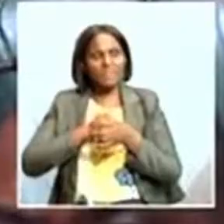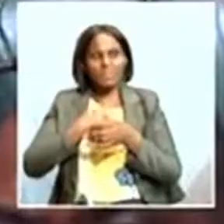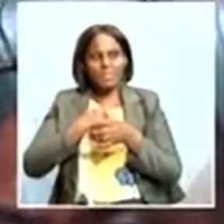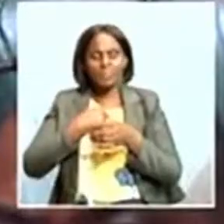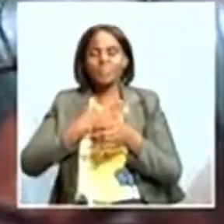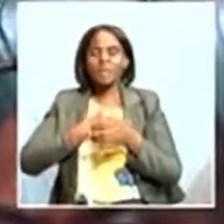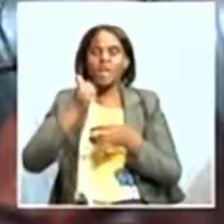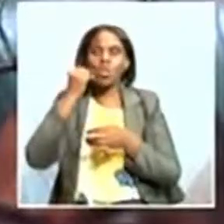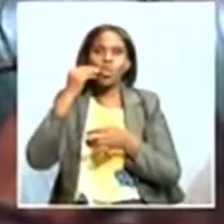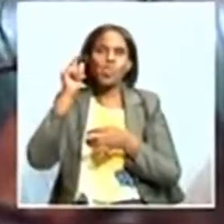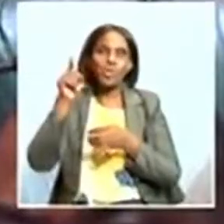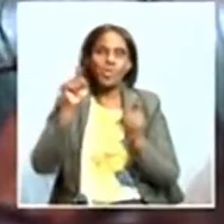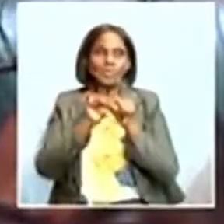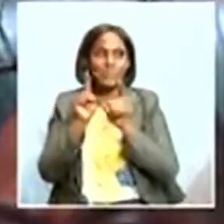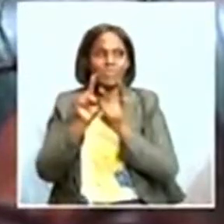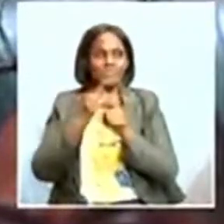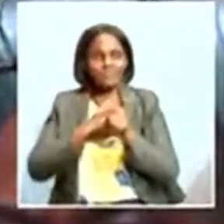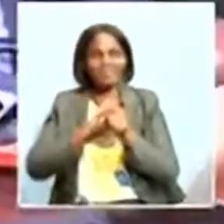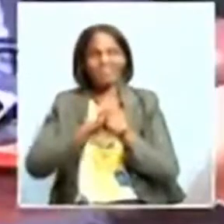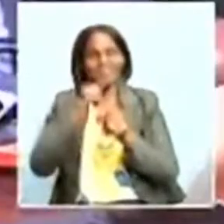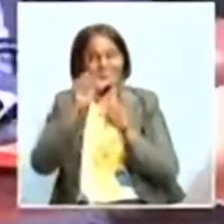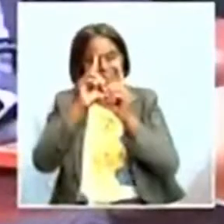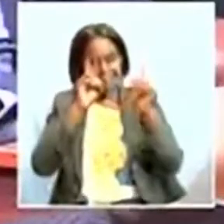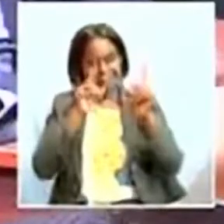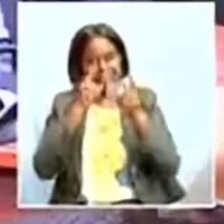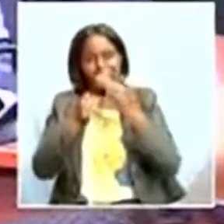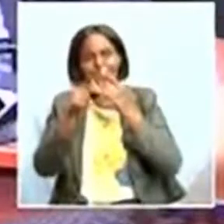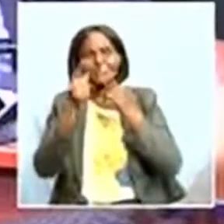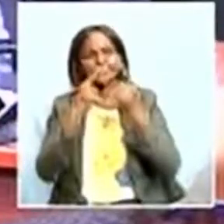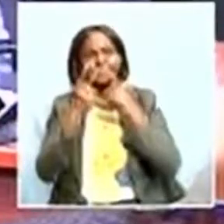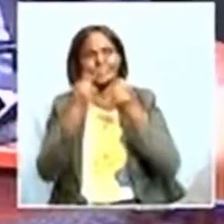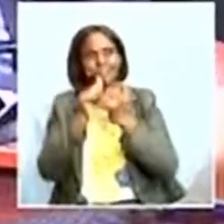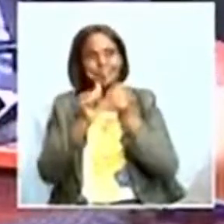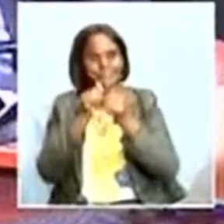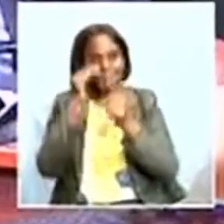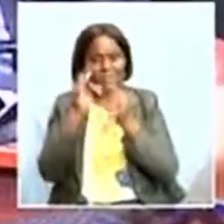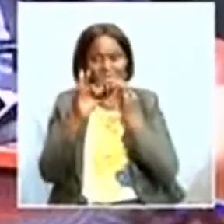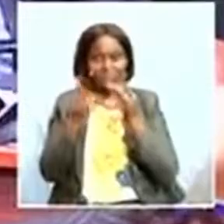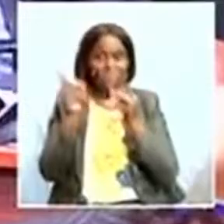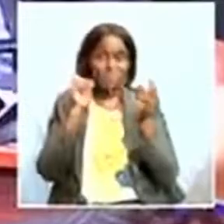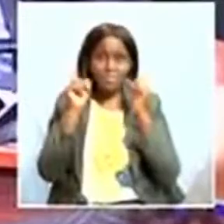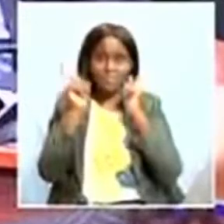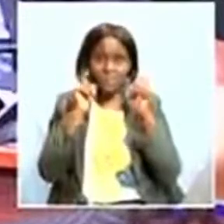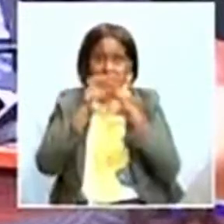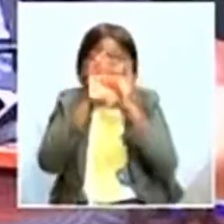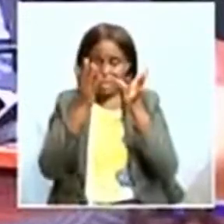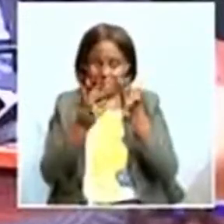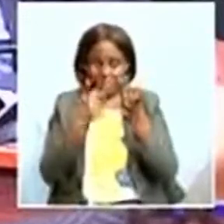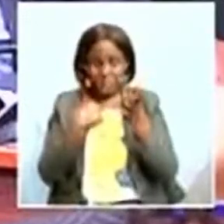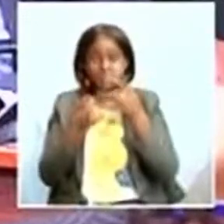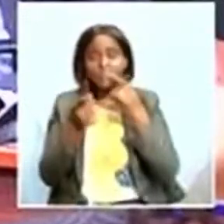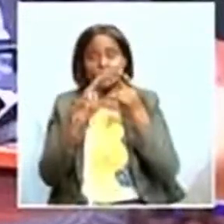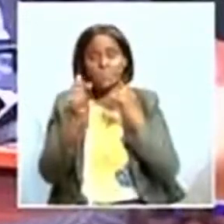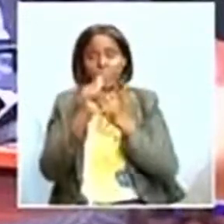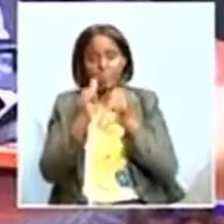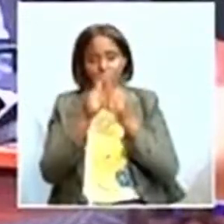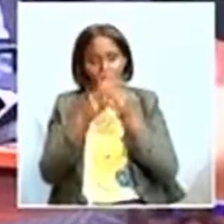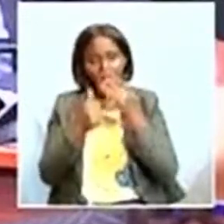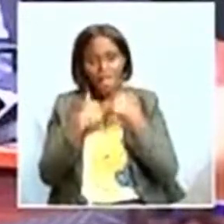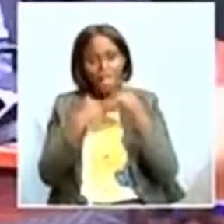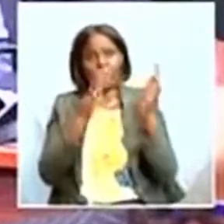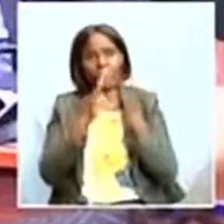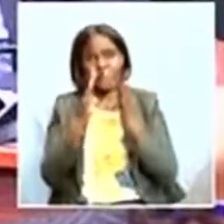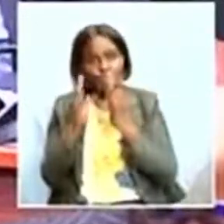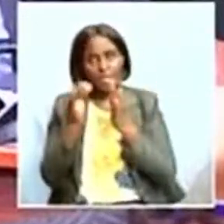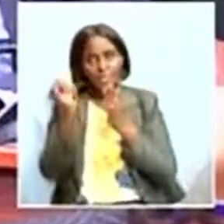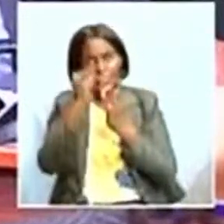also. So I know even the distances that we are talking about. This is why, if you are listening attentively here, I said there is mapping.